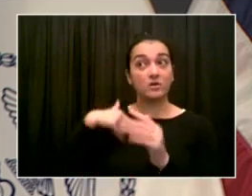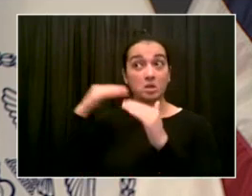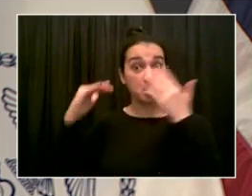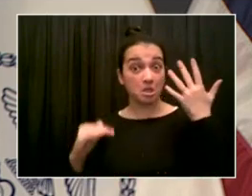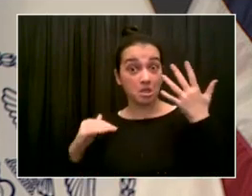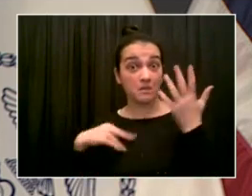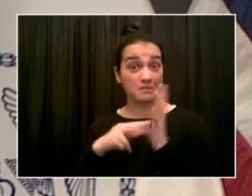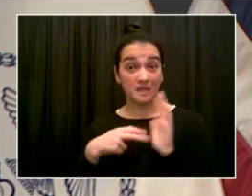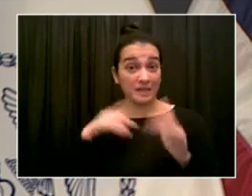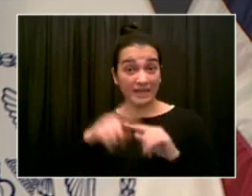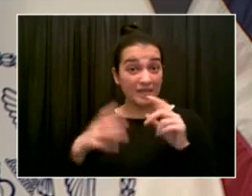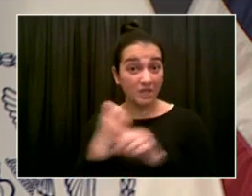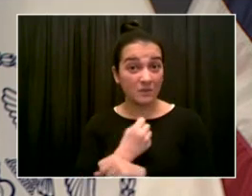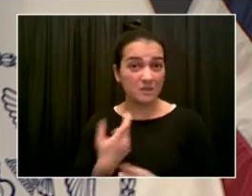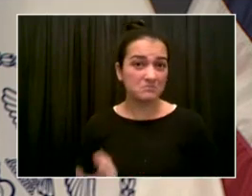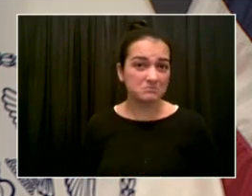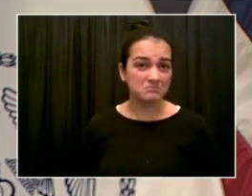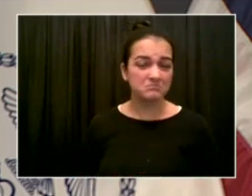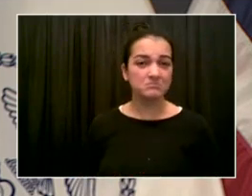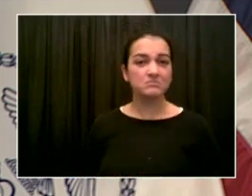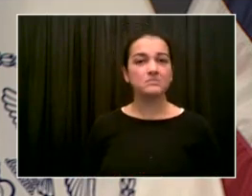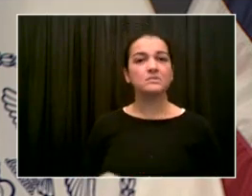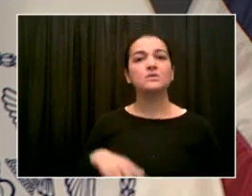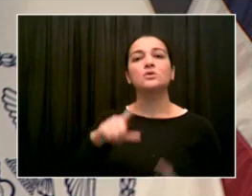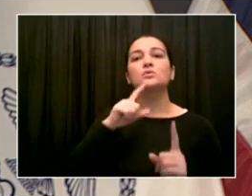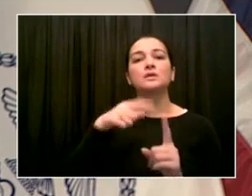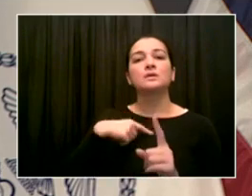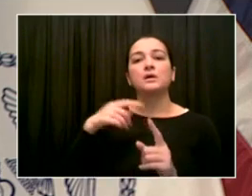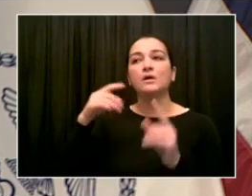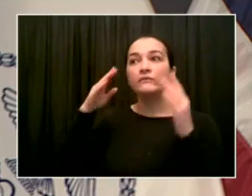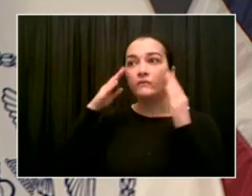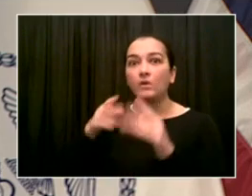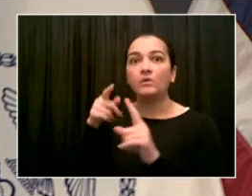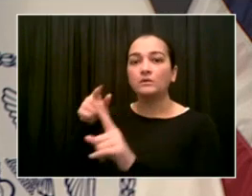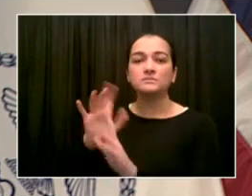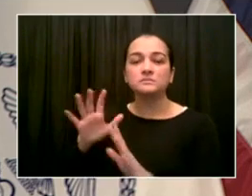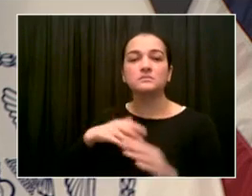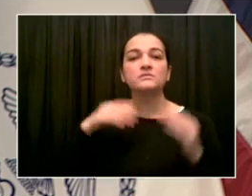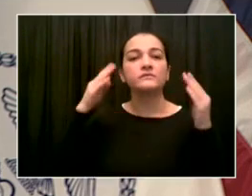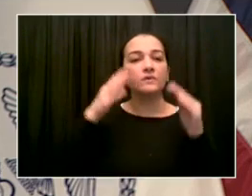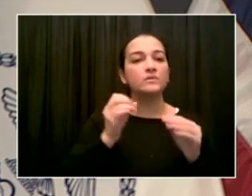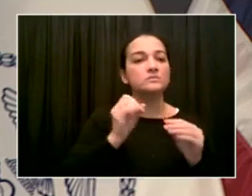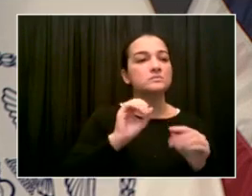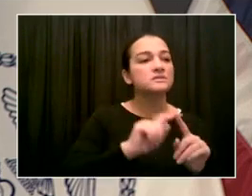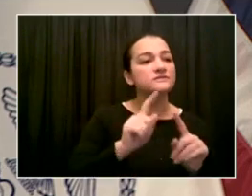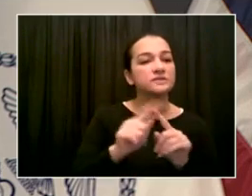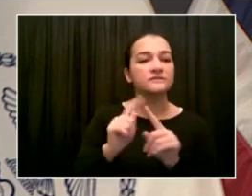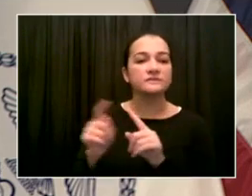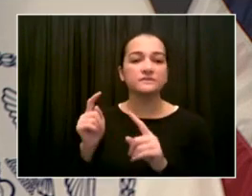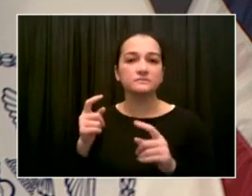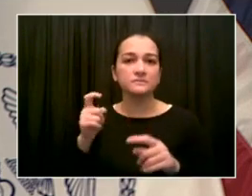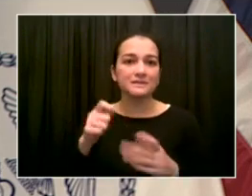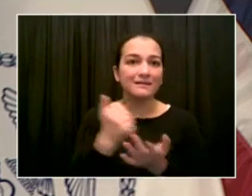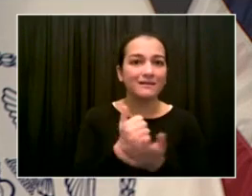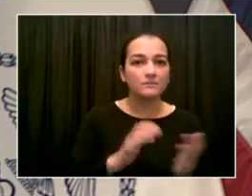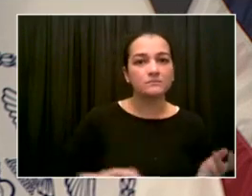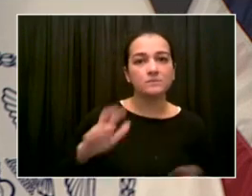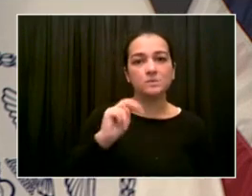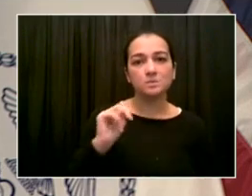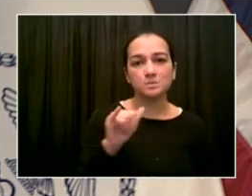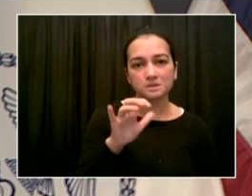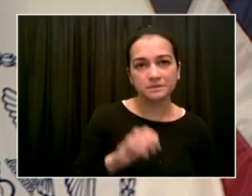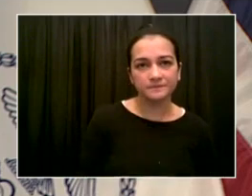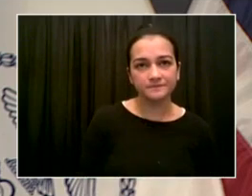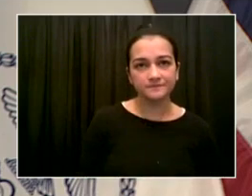last week, putting forward a vision of how we change the lives of working families. And that's my mission in life.